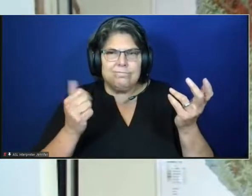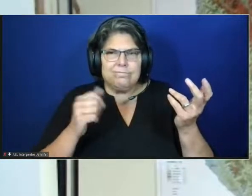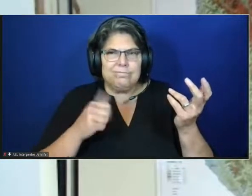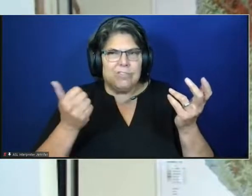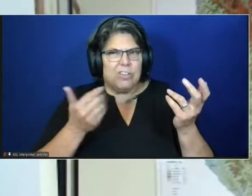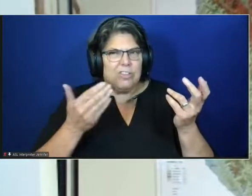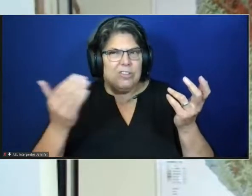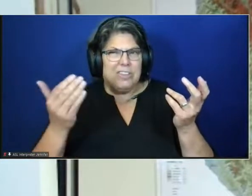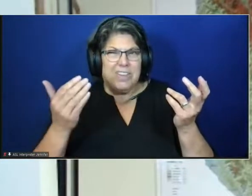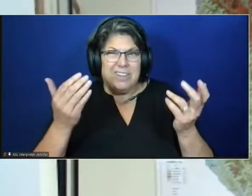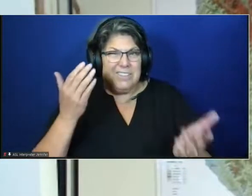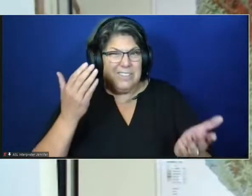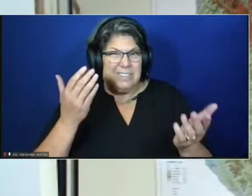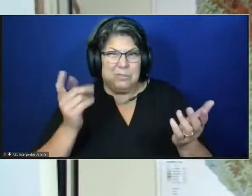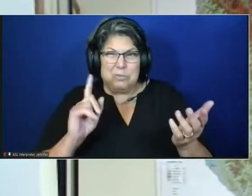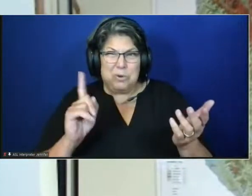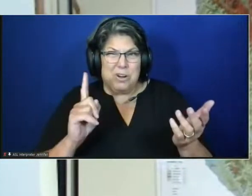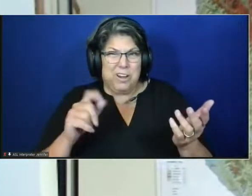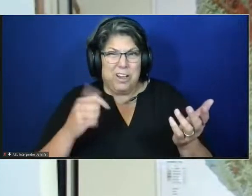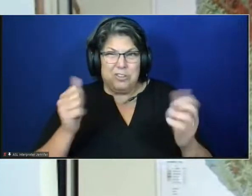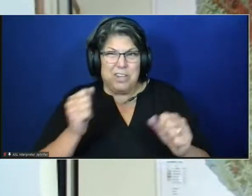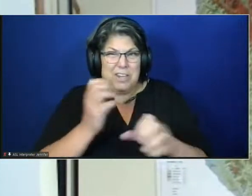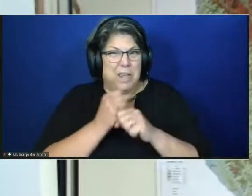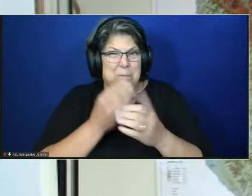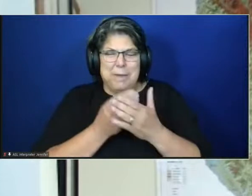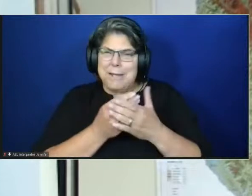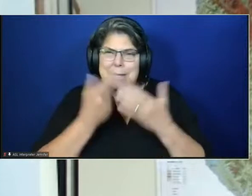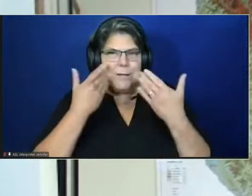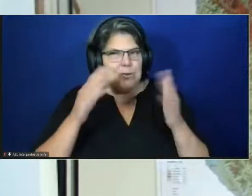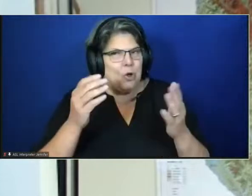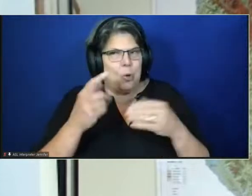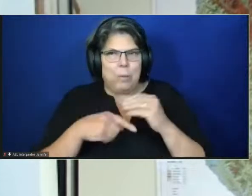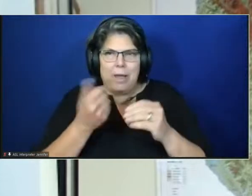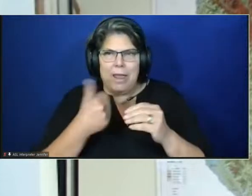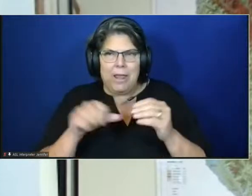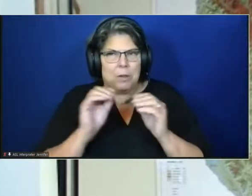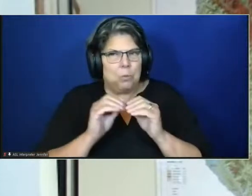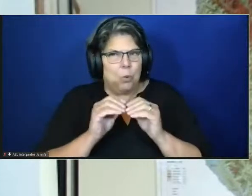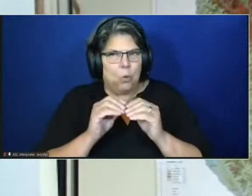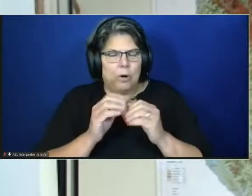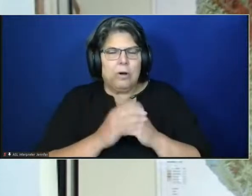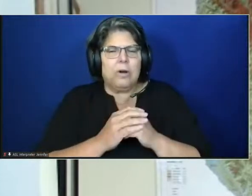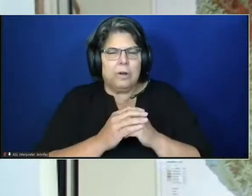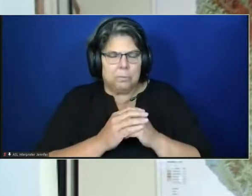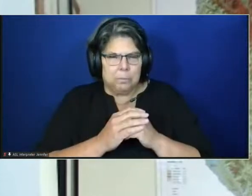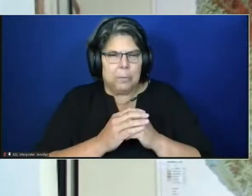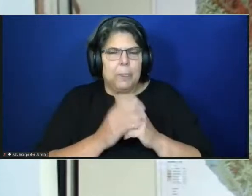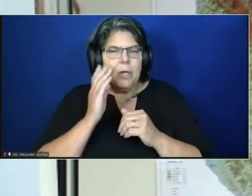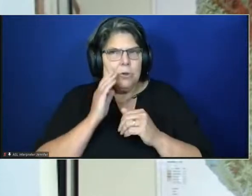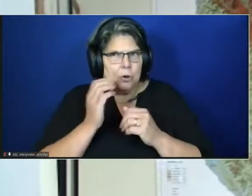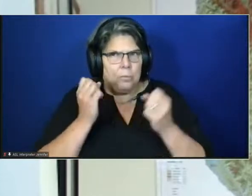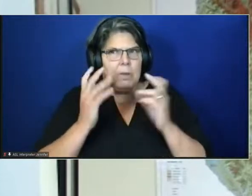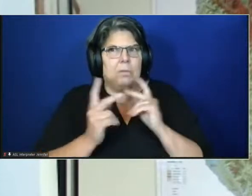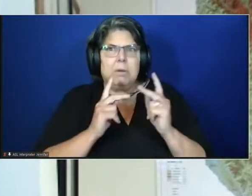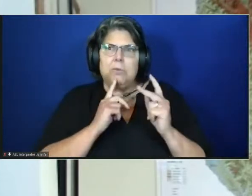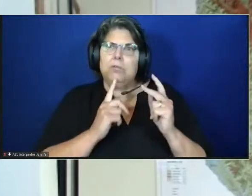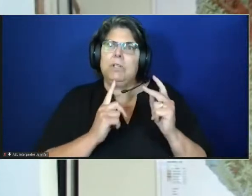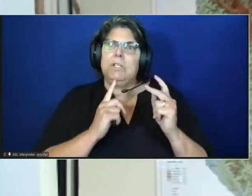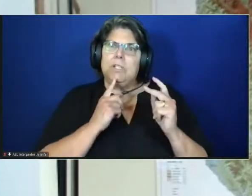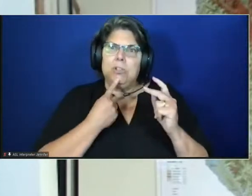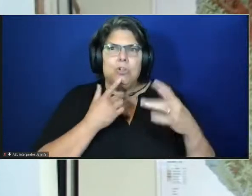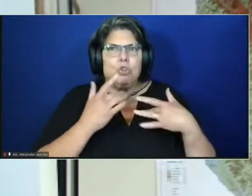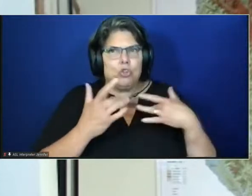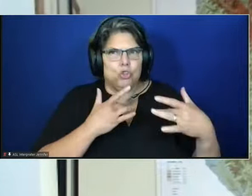considerations for other financial packages to help people out. I know there's have been a big concern